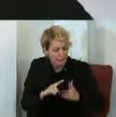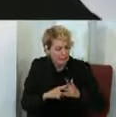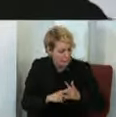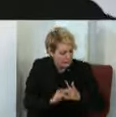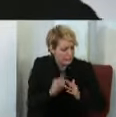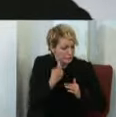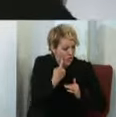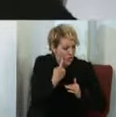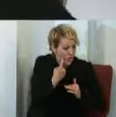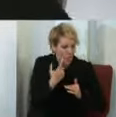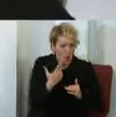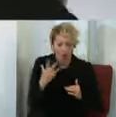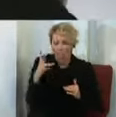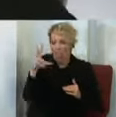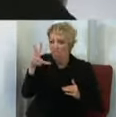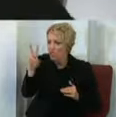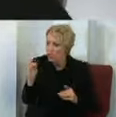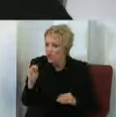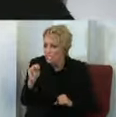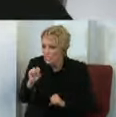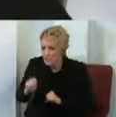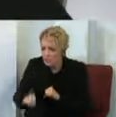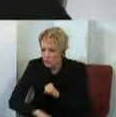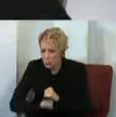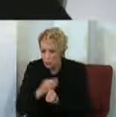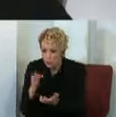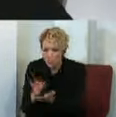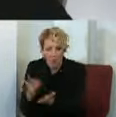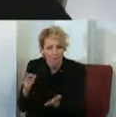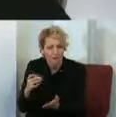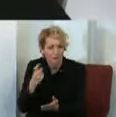has received a 30-year chip.